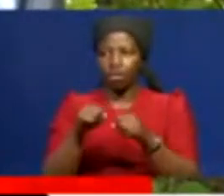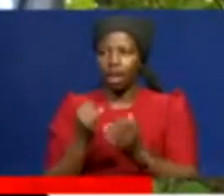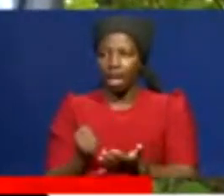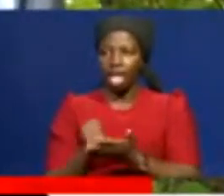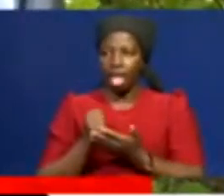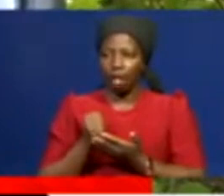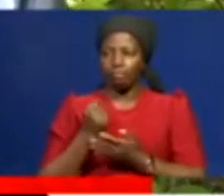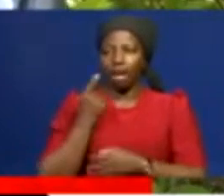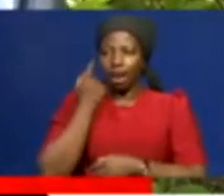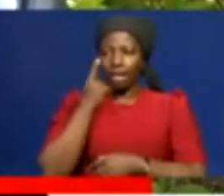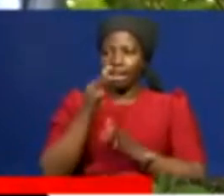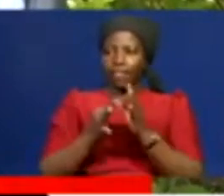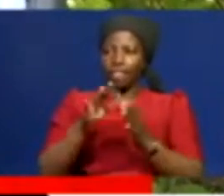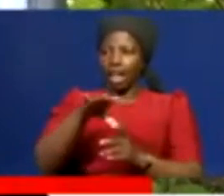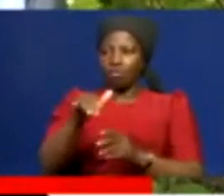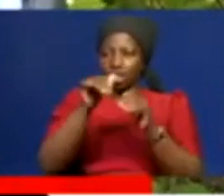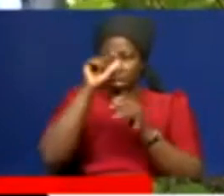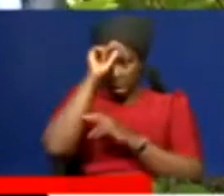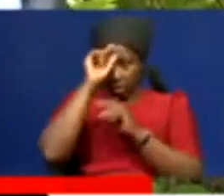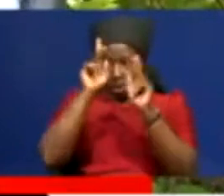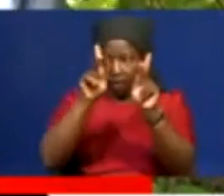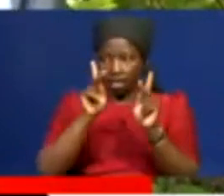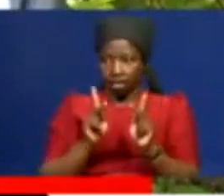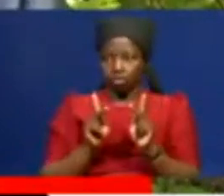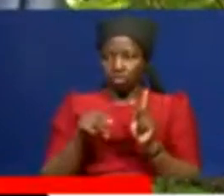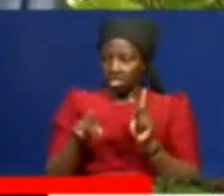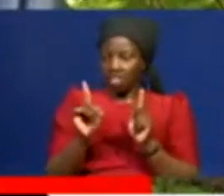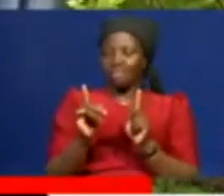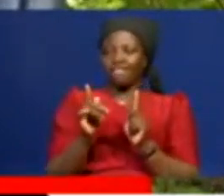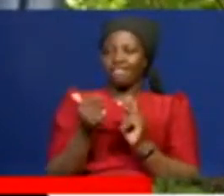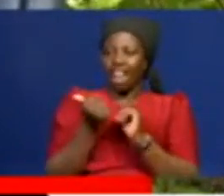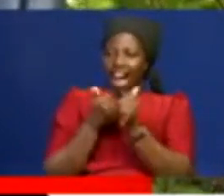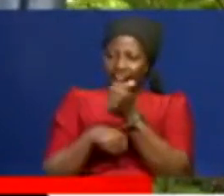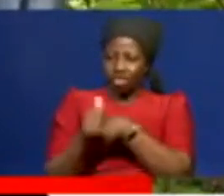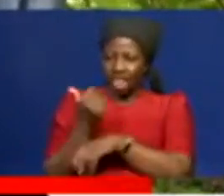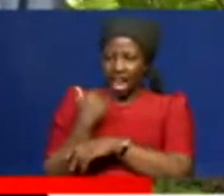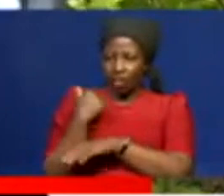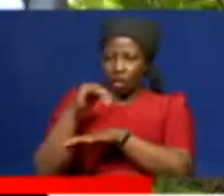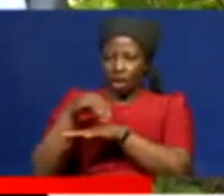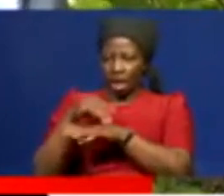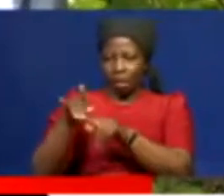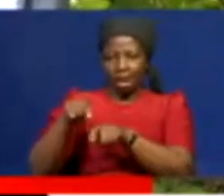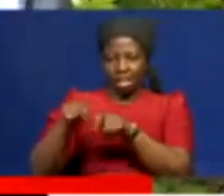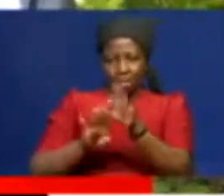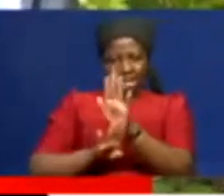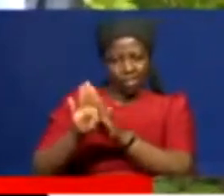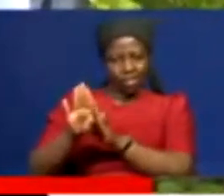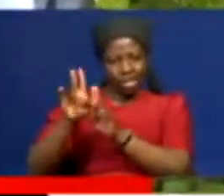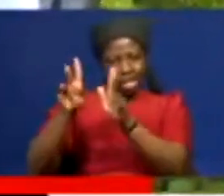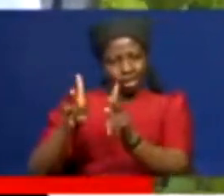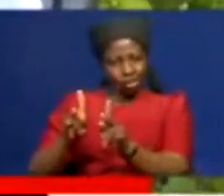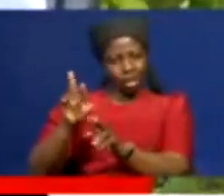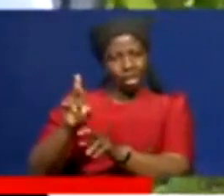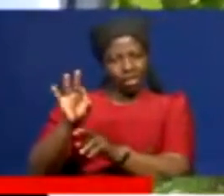understand if the county government of Kisumu or has a part to play in the management or rather developing this Kisumu RFC.